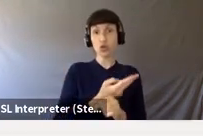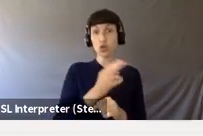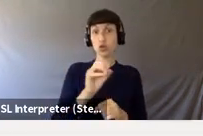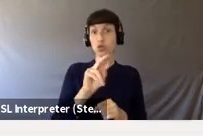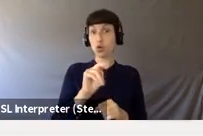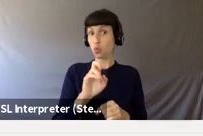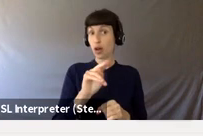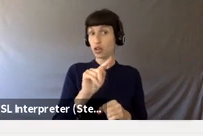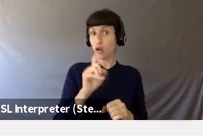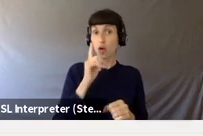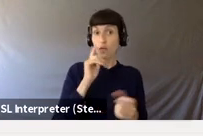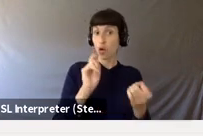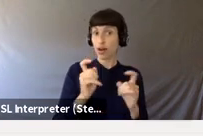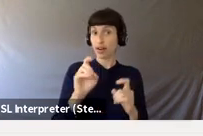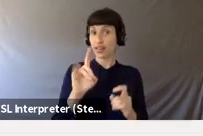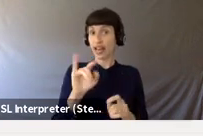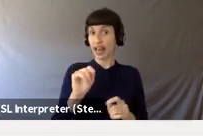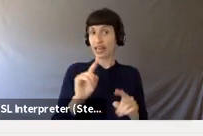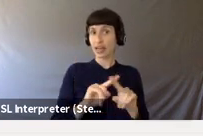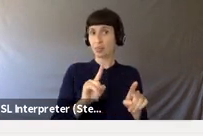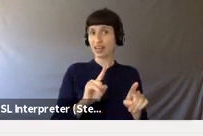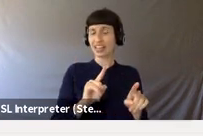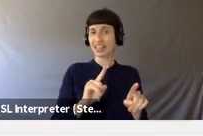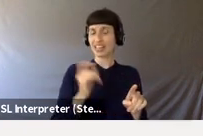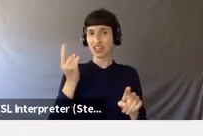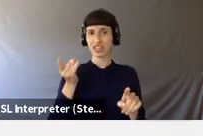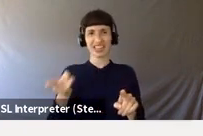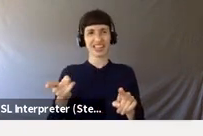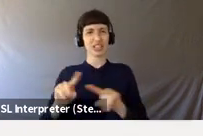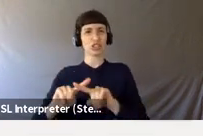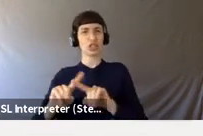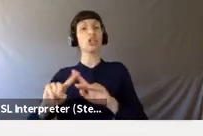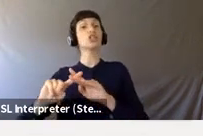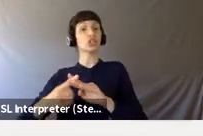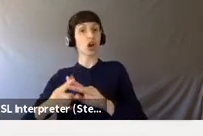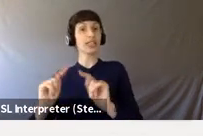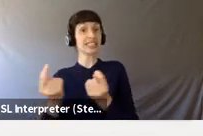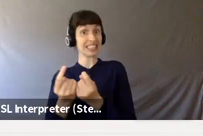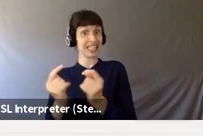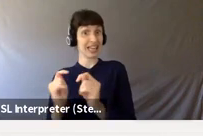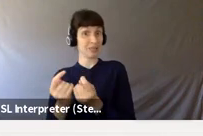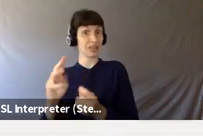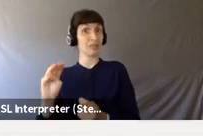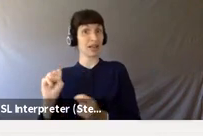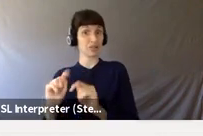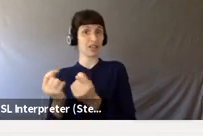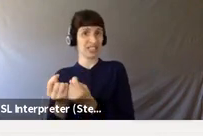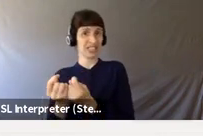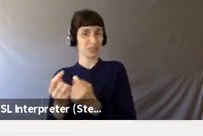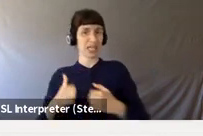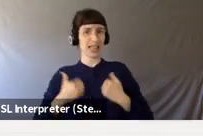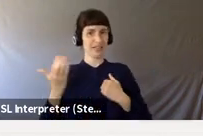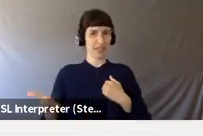not generated from OneNote. These started in Teams, so they really live and exist in Teams. Happens to be